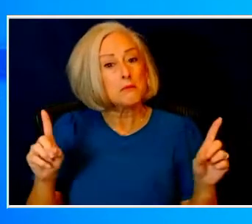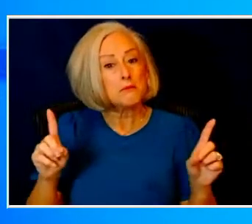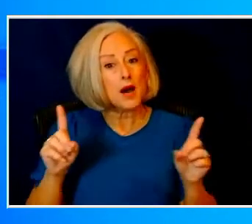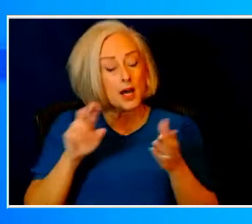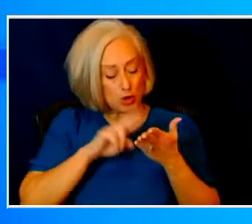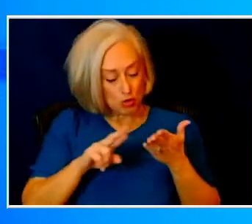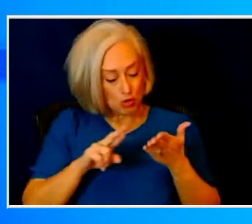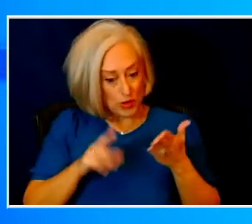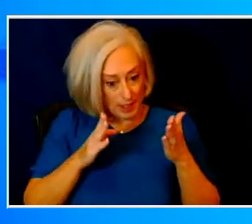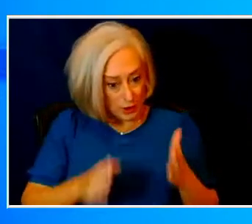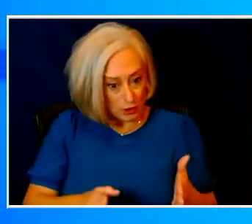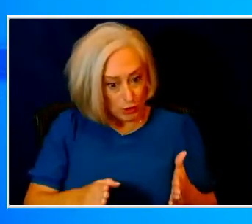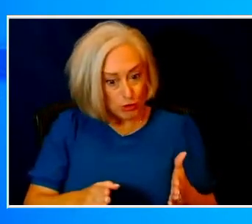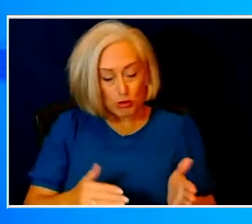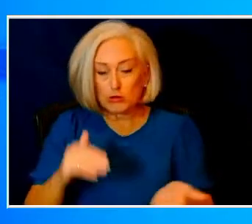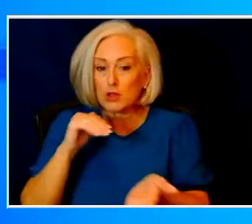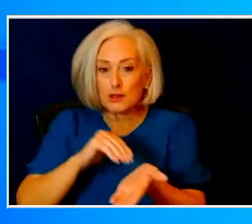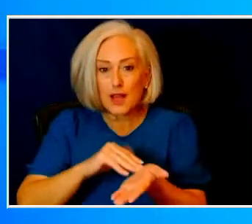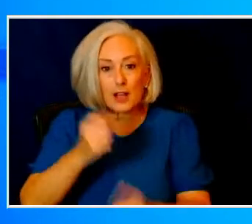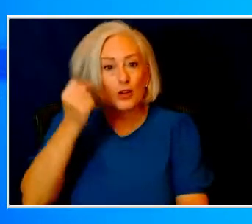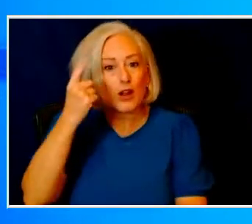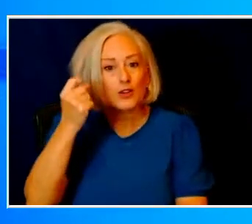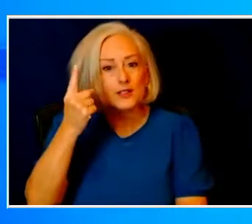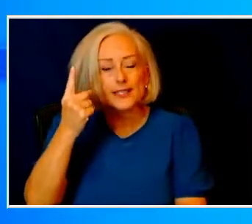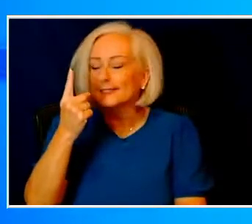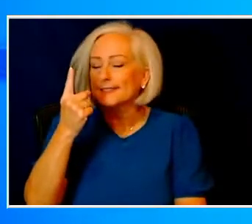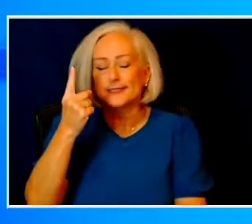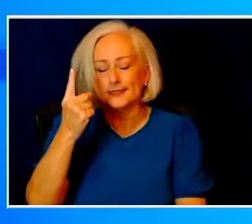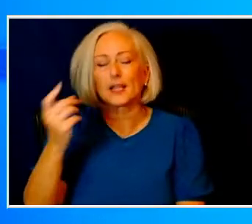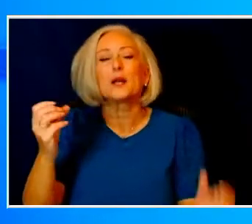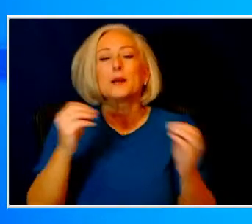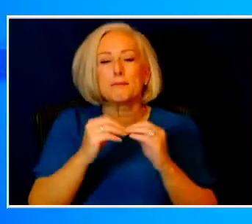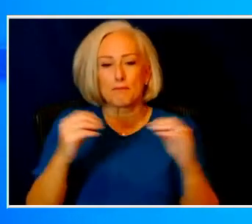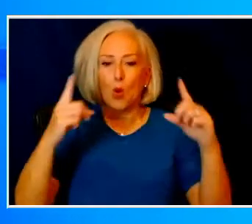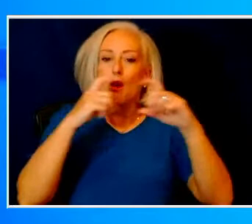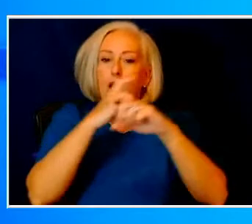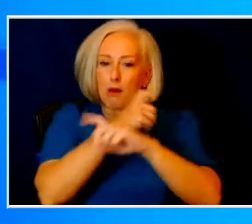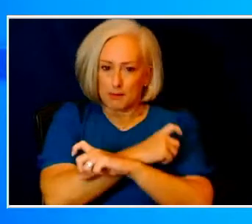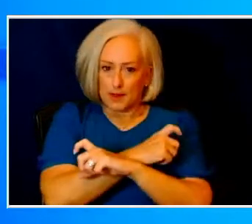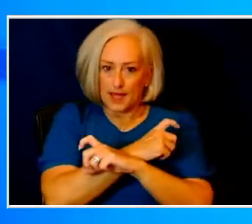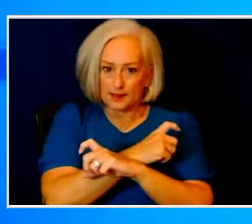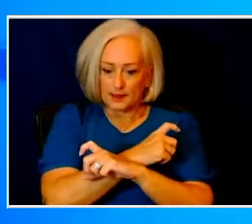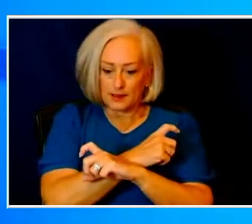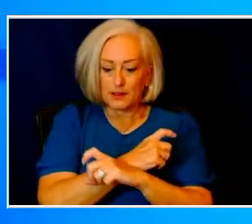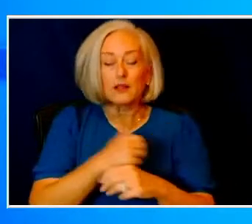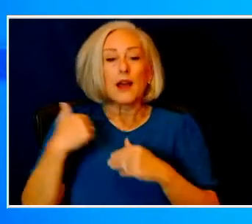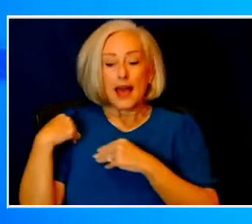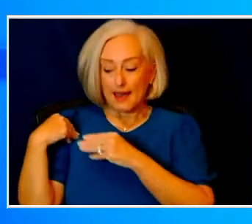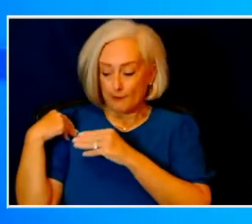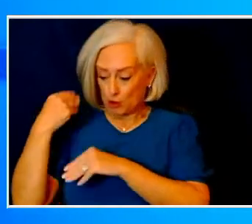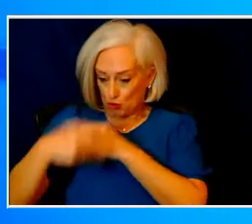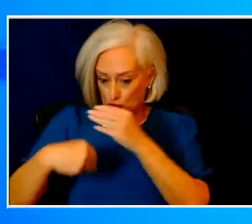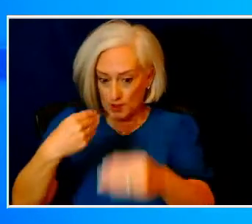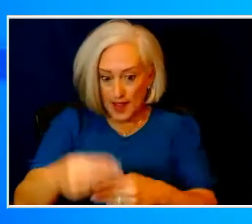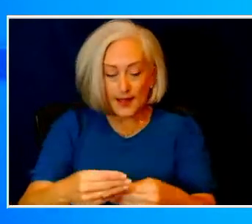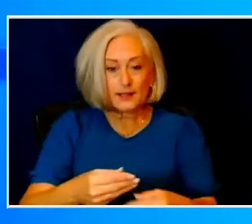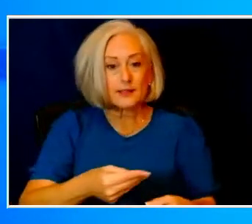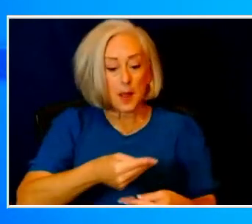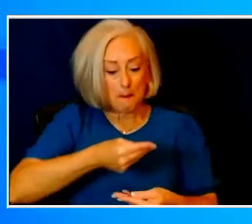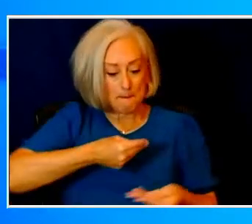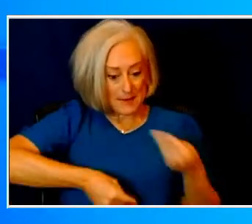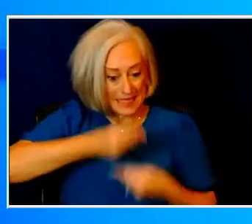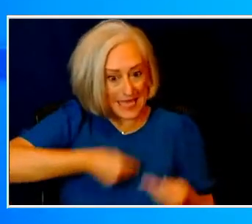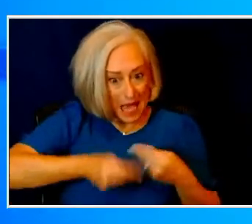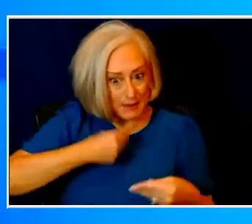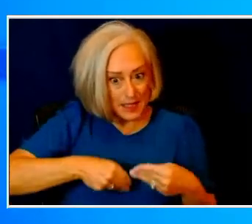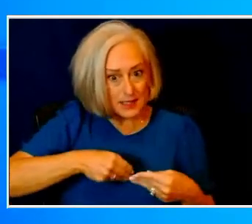the medical center understand that it's much more complex than that. That there's genetics, there's metabolism at play,